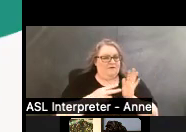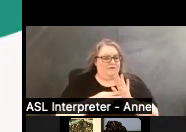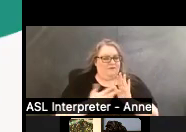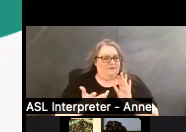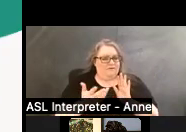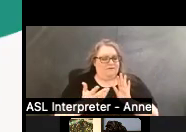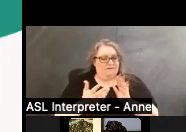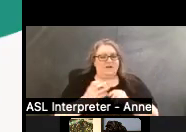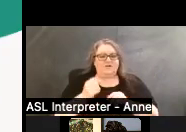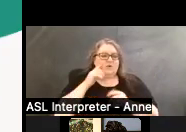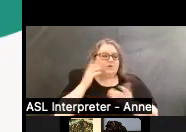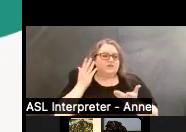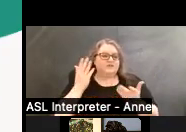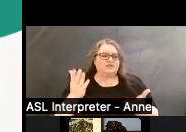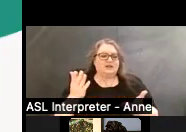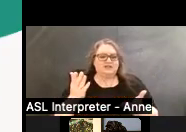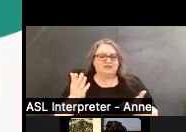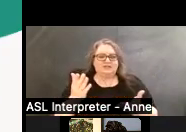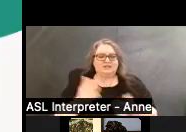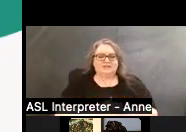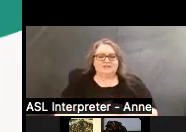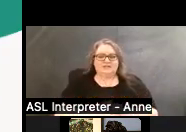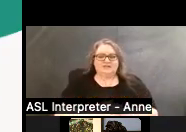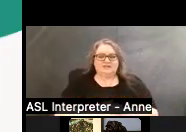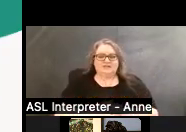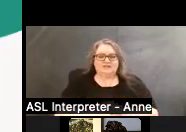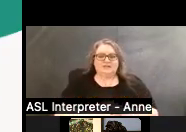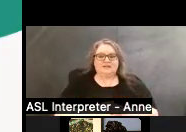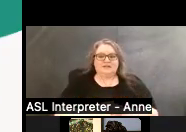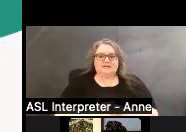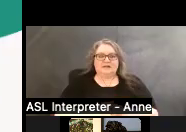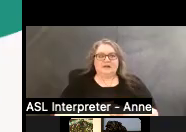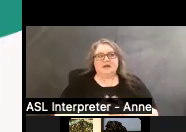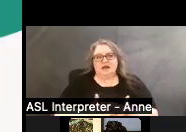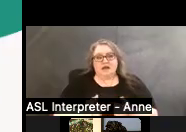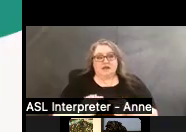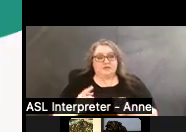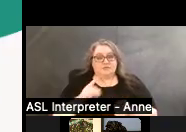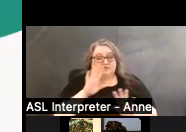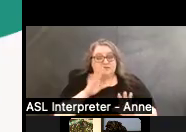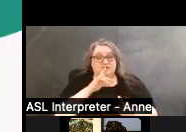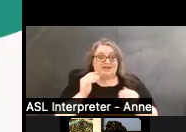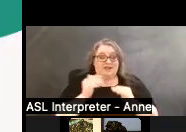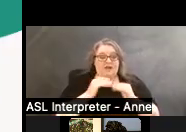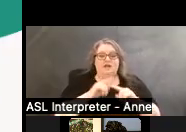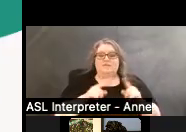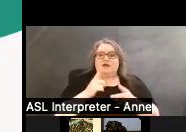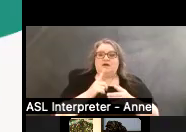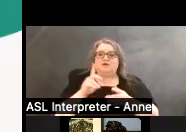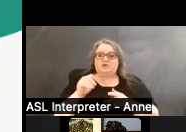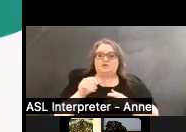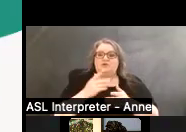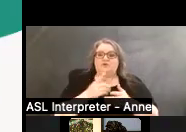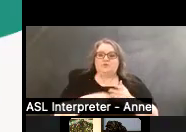to suggest, opposed to trying to be equitable, to just do what Fumi and I